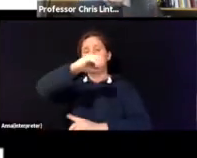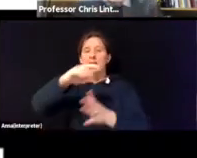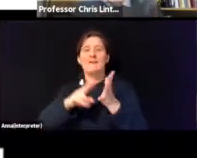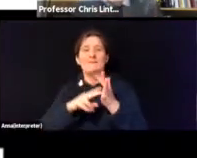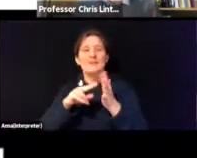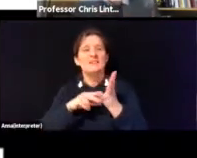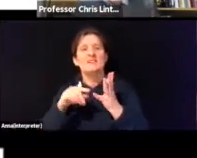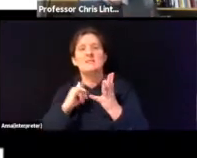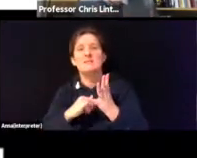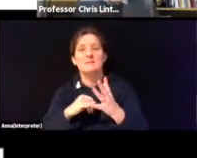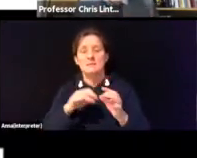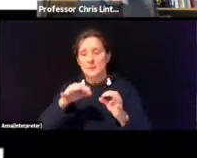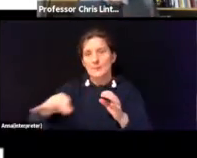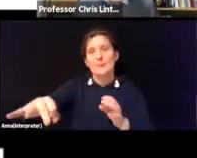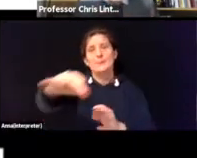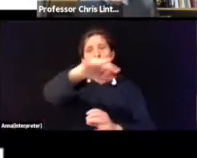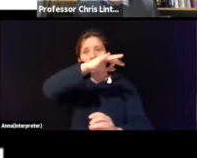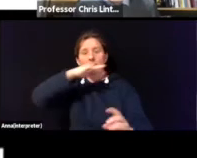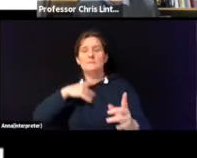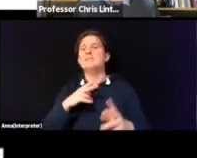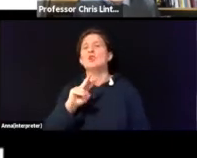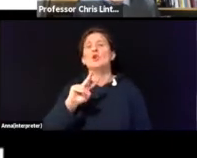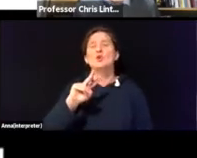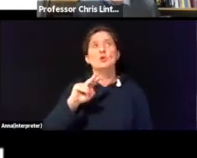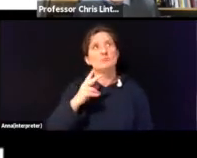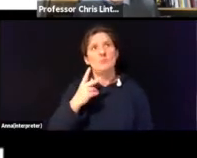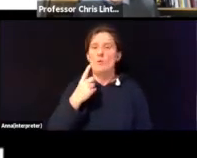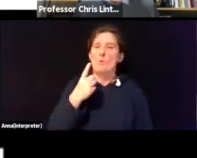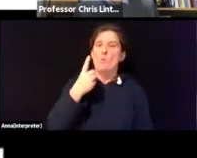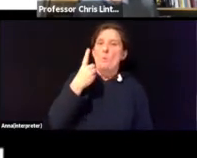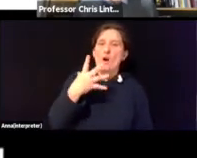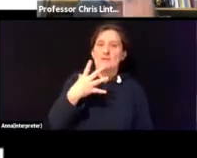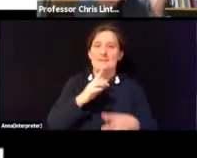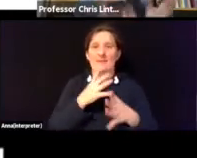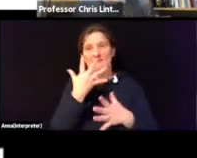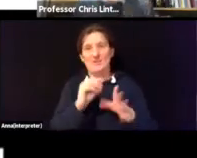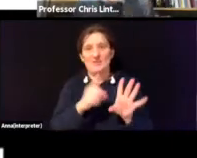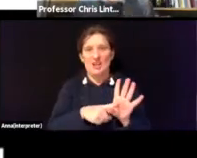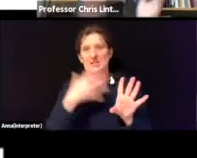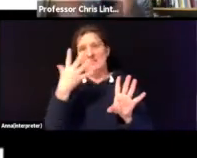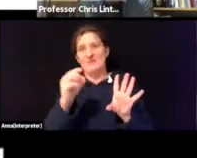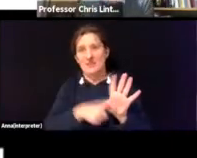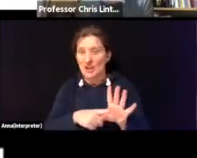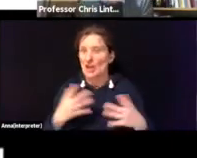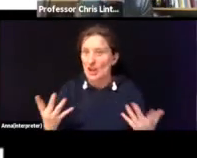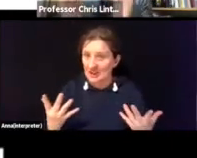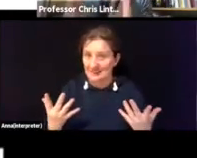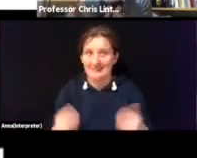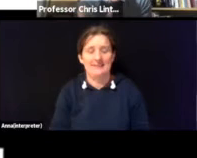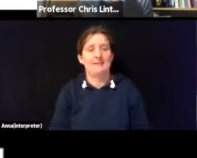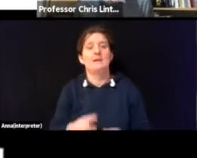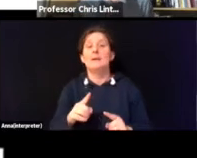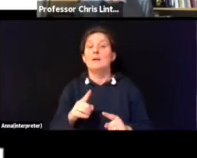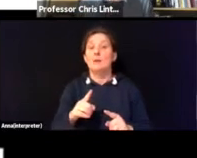is an event that only happens twice a century at most. You can see it's rather pretty, but on the right is